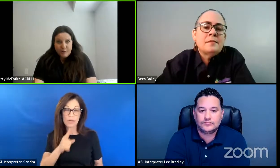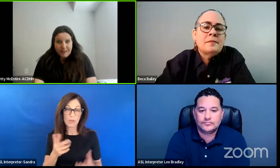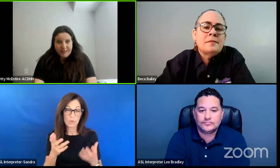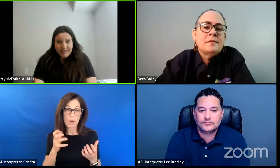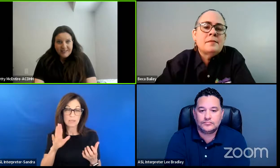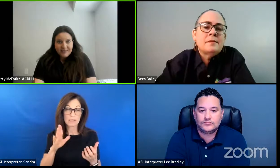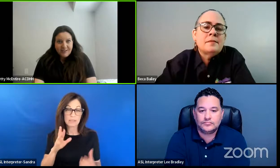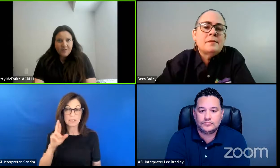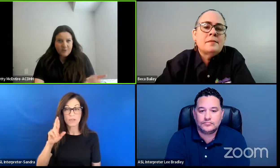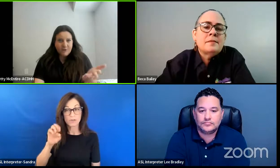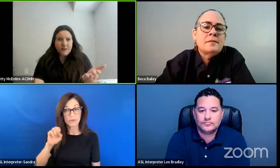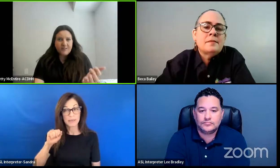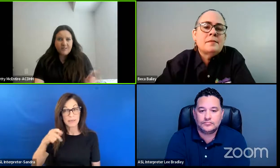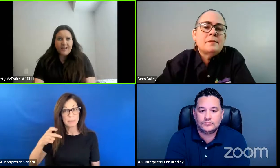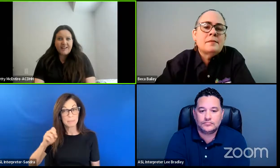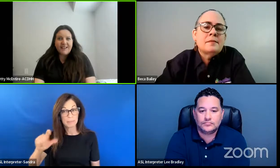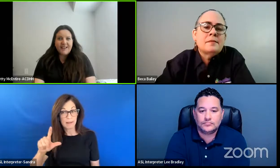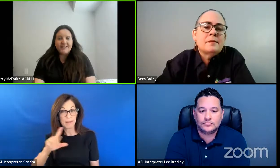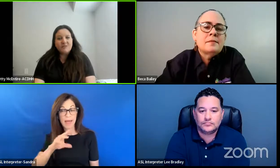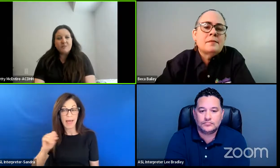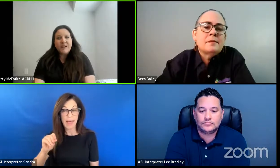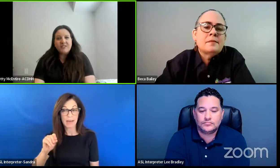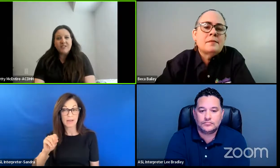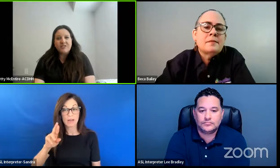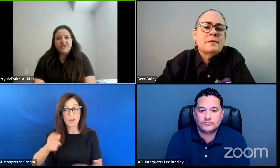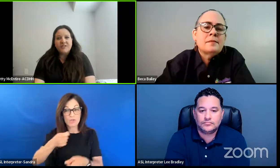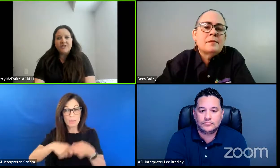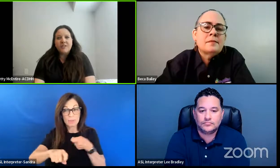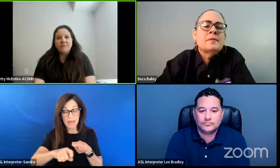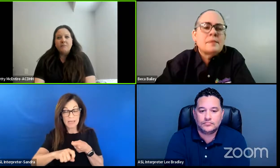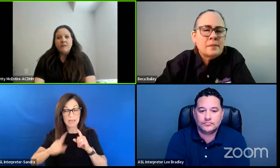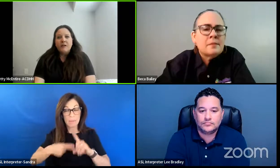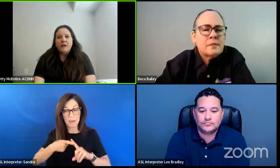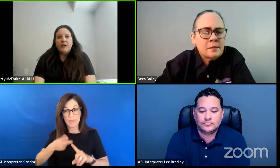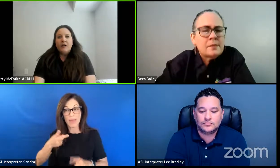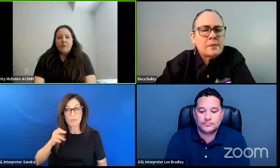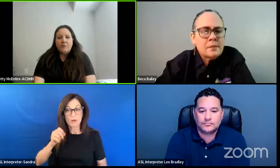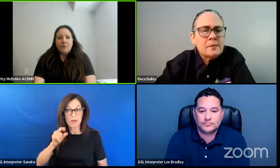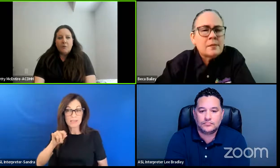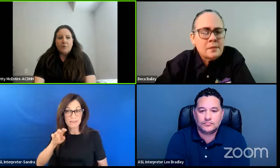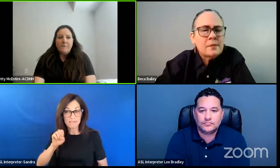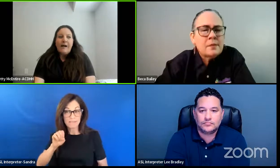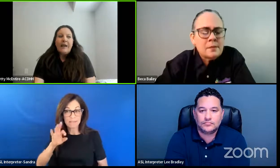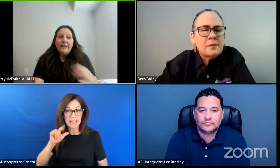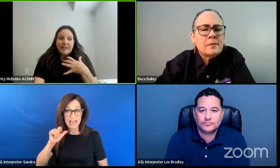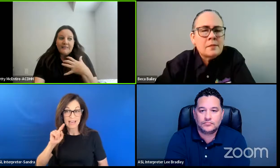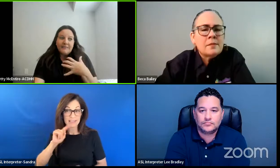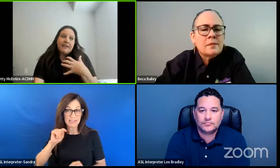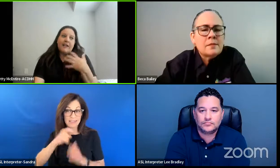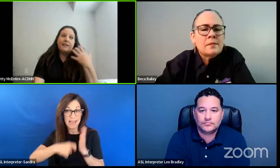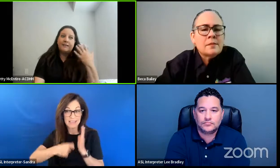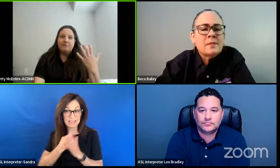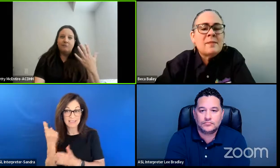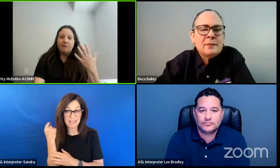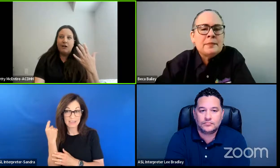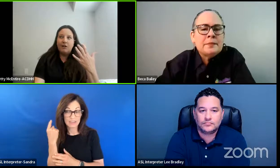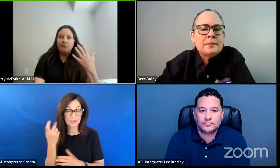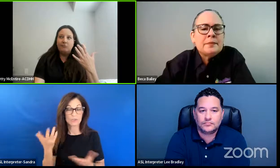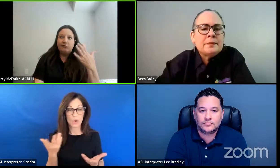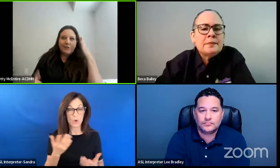repeal and replace of the progressive flat tax that was passed last year. So my